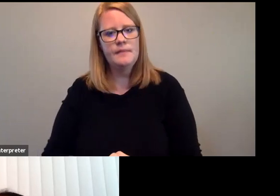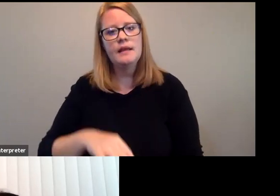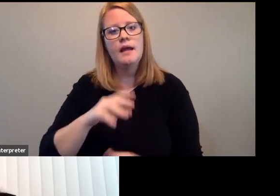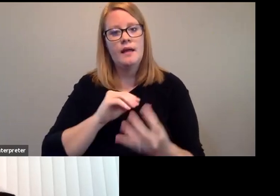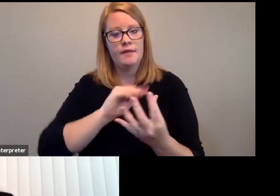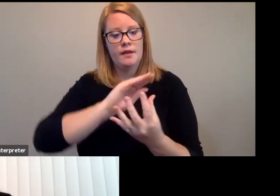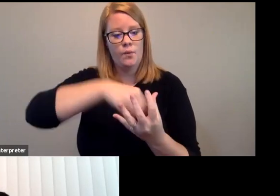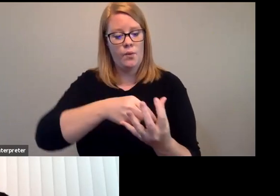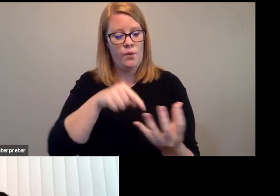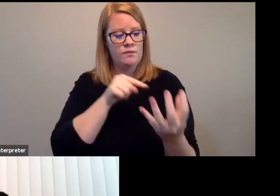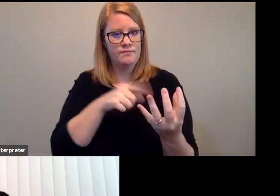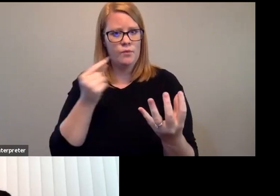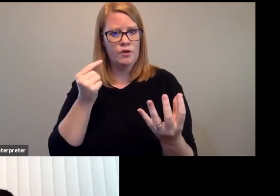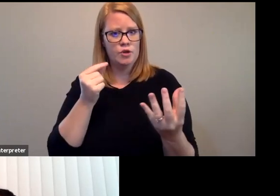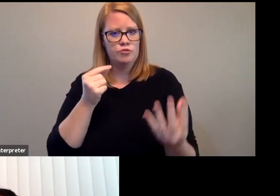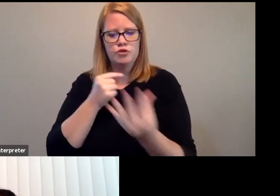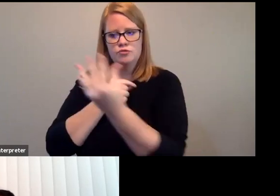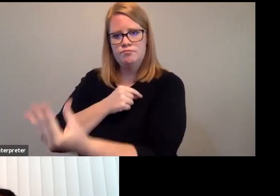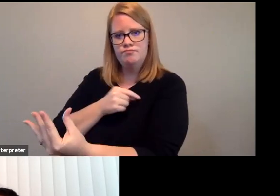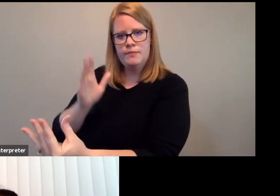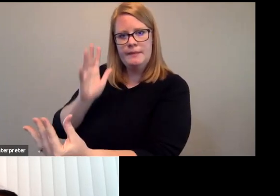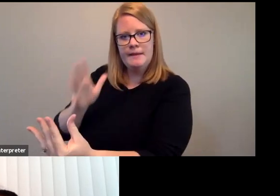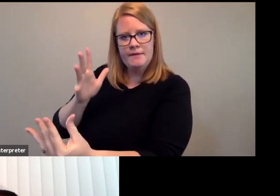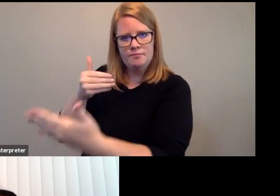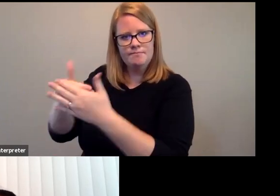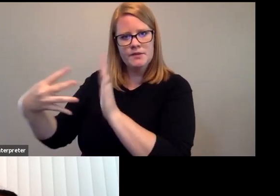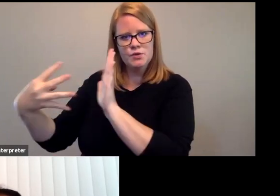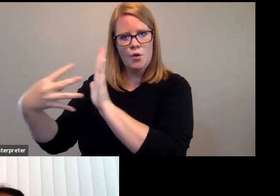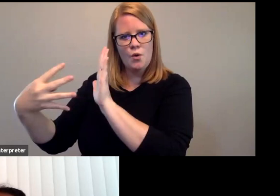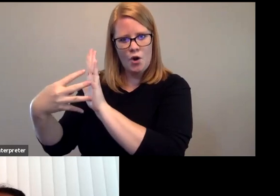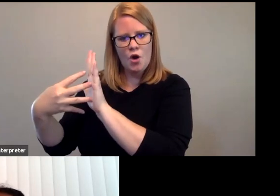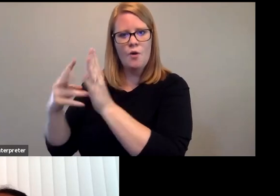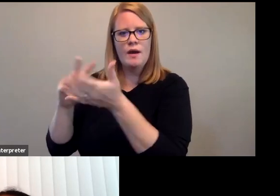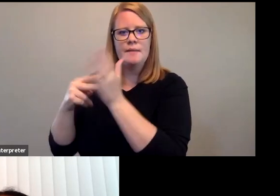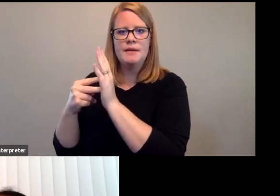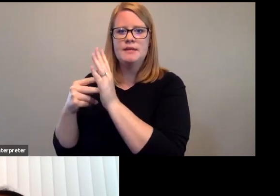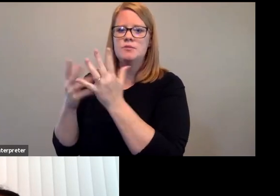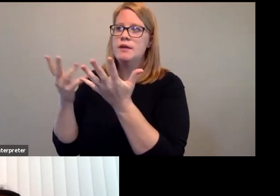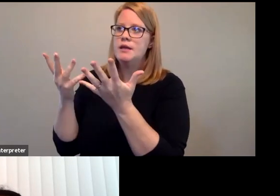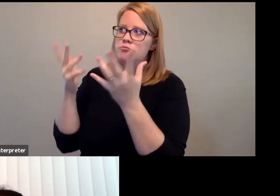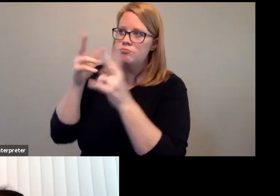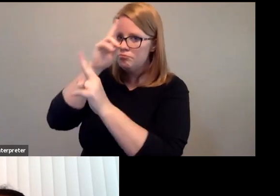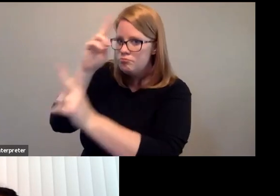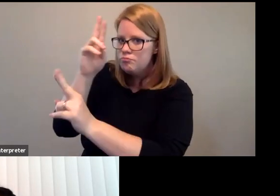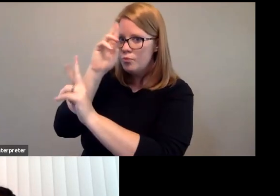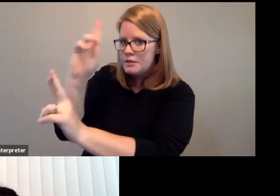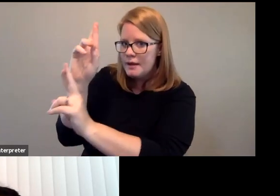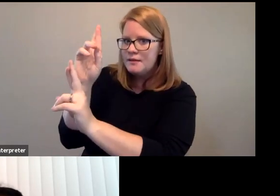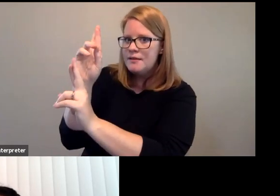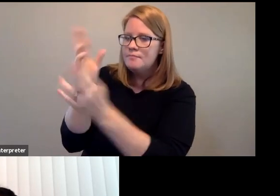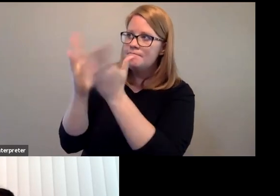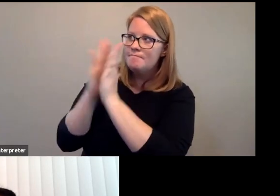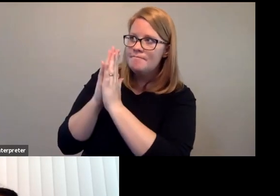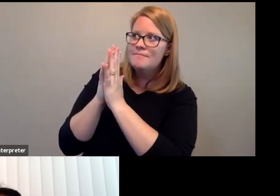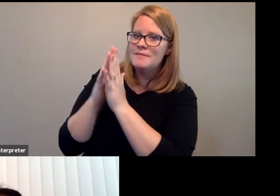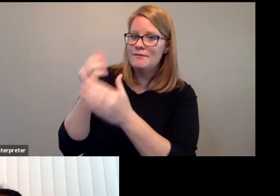hands asking, you know, the creator to bring more rain for you. Also, it's nice to not carry all those pods back with you, because they